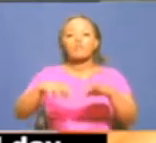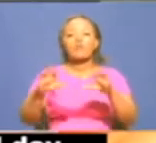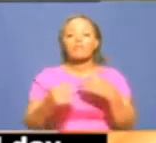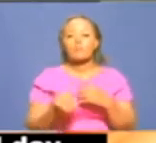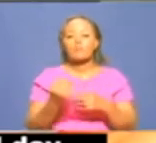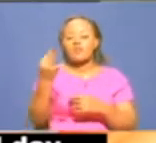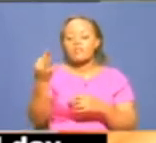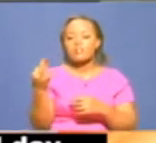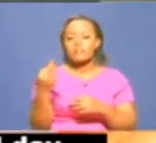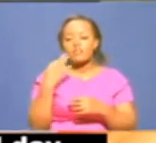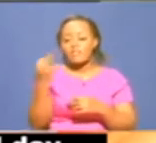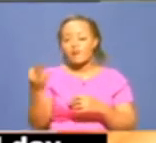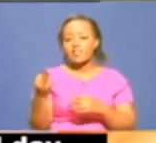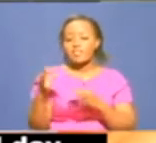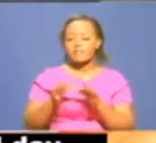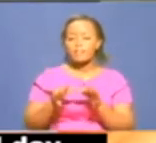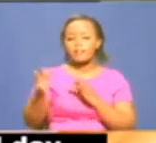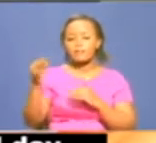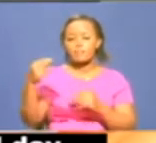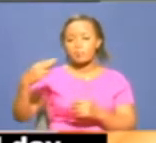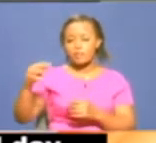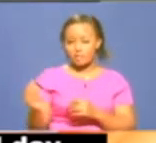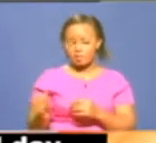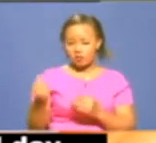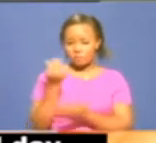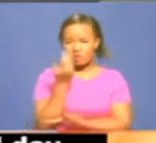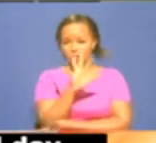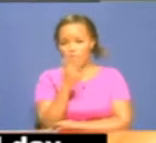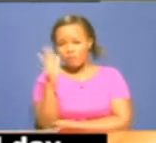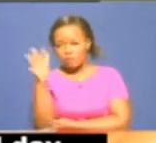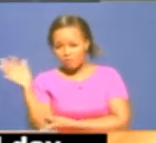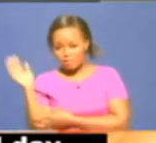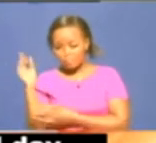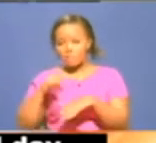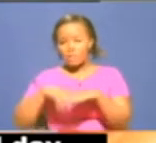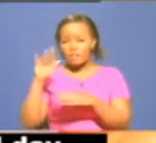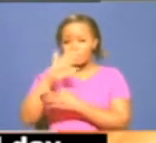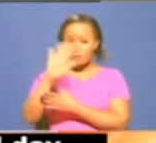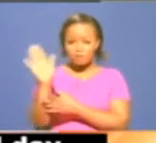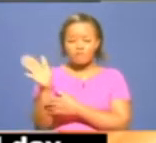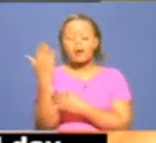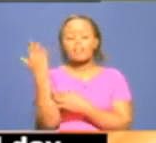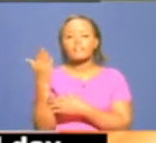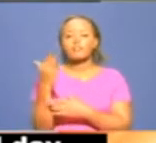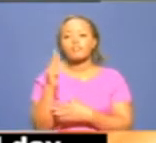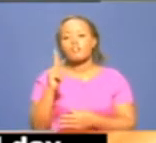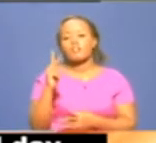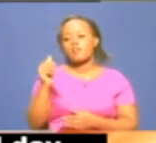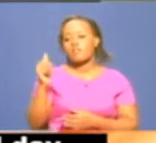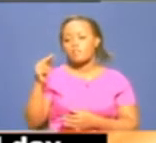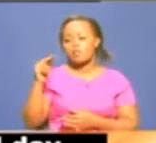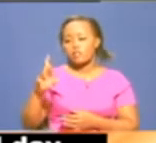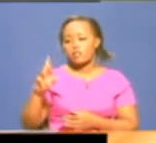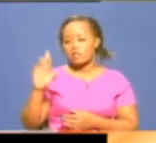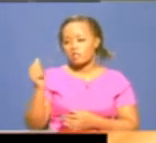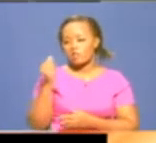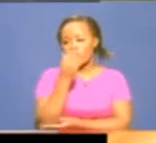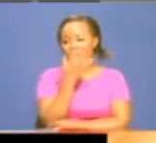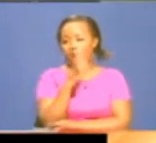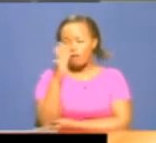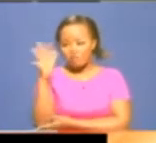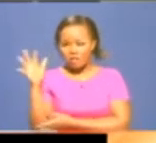degraded natural forest. Speaking during the flagging of ceremony at Karura Forest, Chief Conservator of Forest